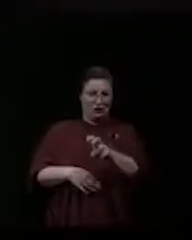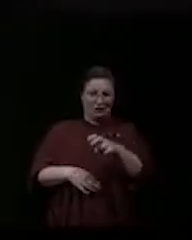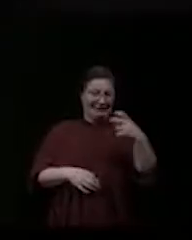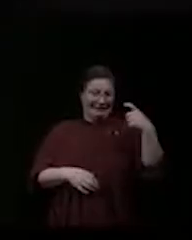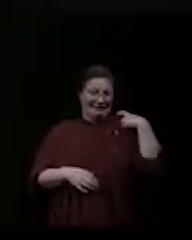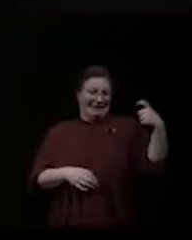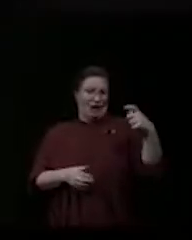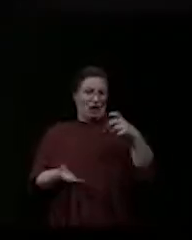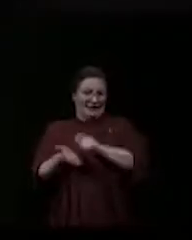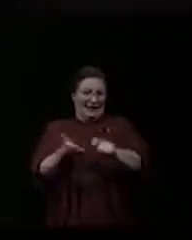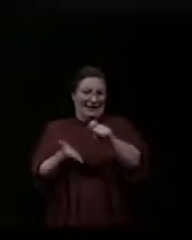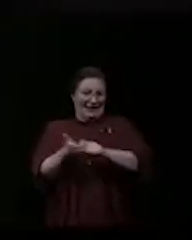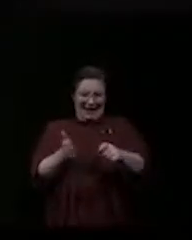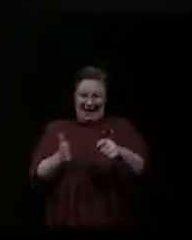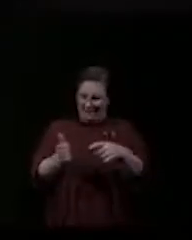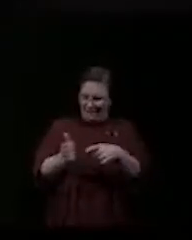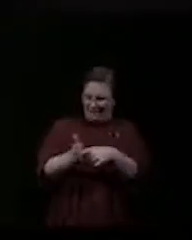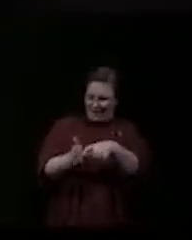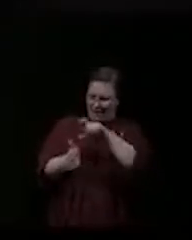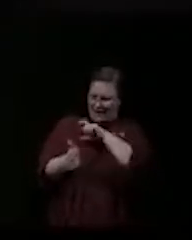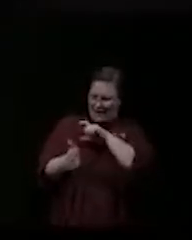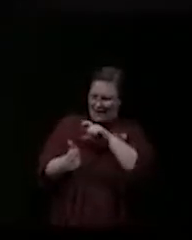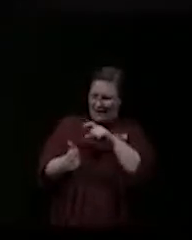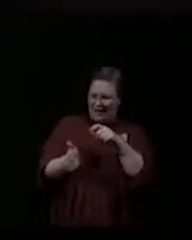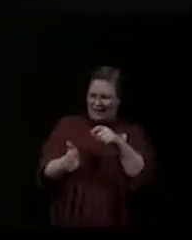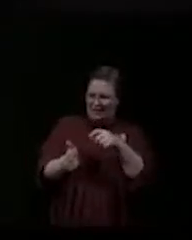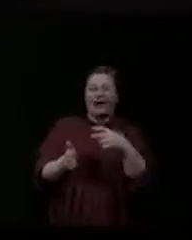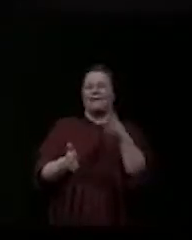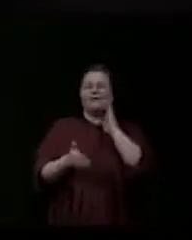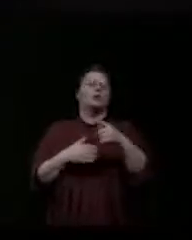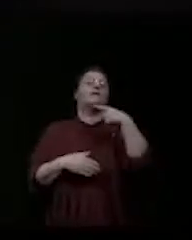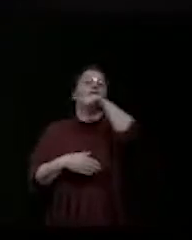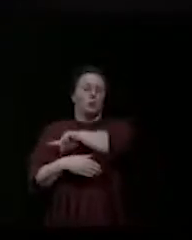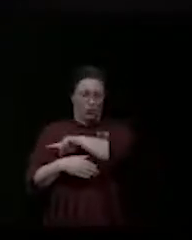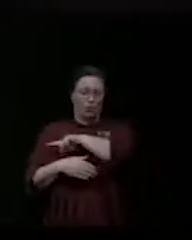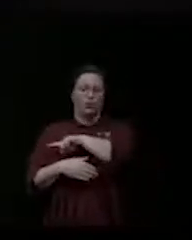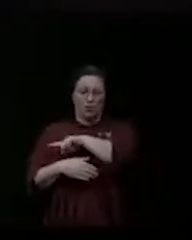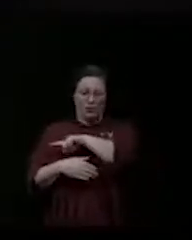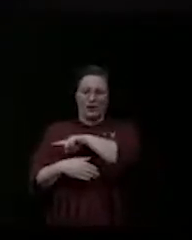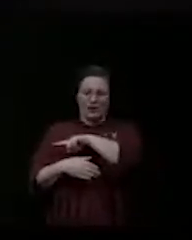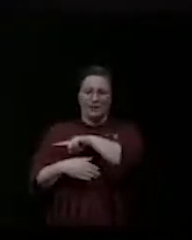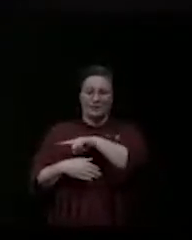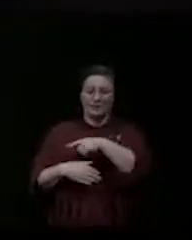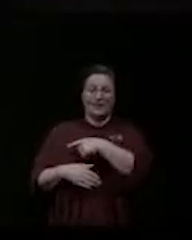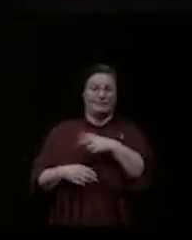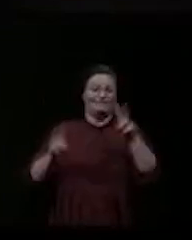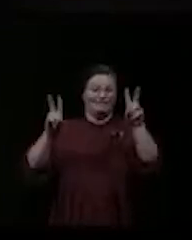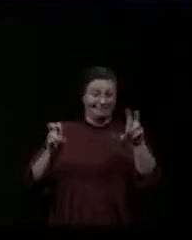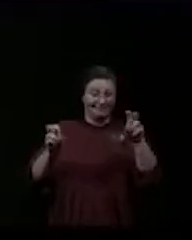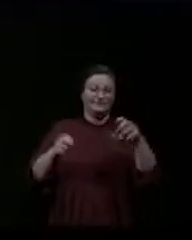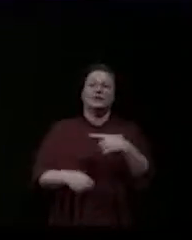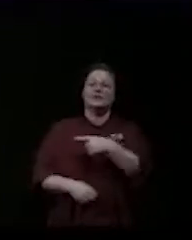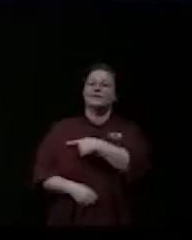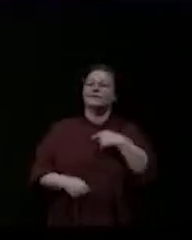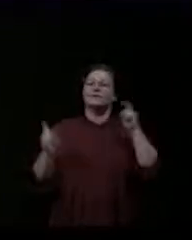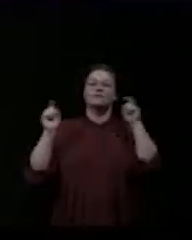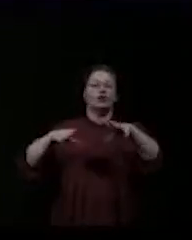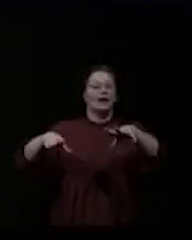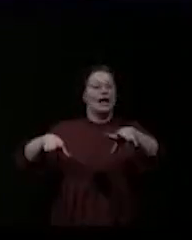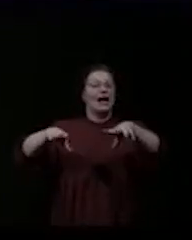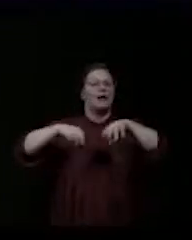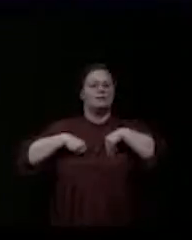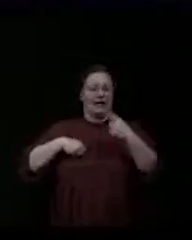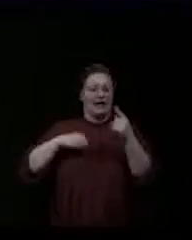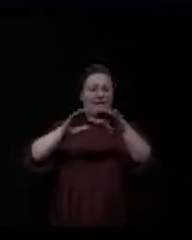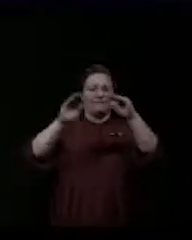last week, or when he warned last year, that we, and I quote, "we cannot accept a world